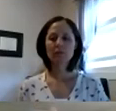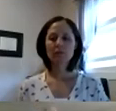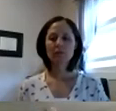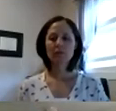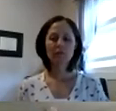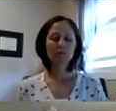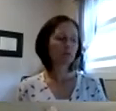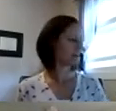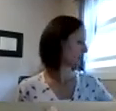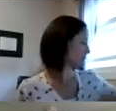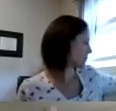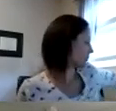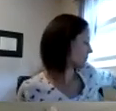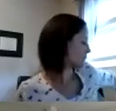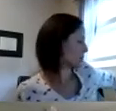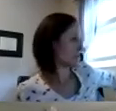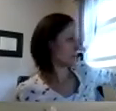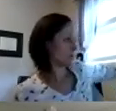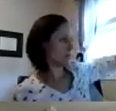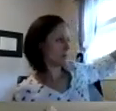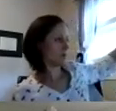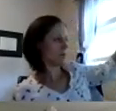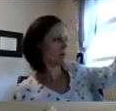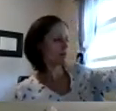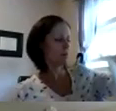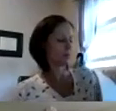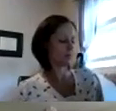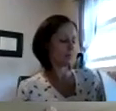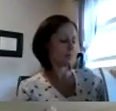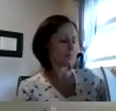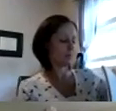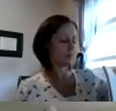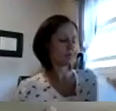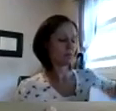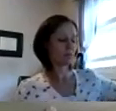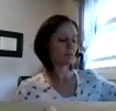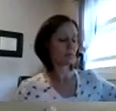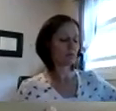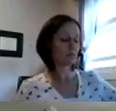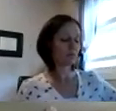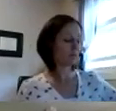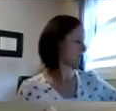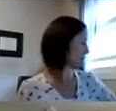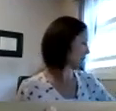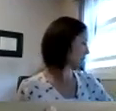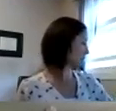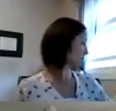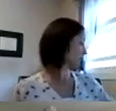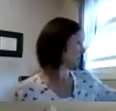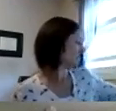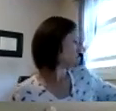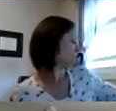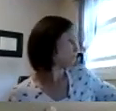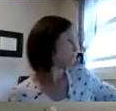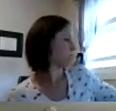for the Arts that South Dakota would be receiving CARES funds, and that these funds were then available